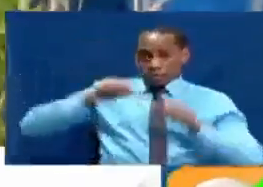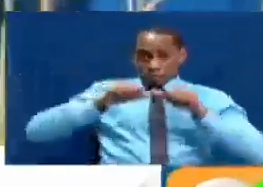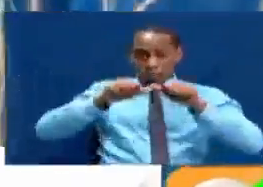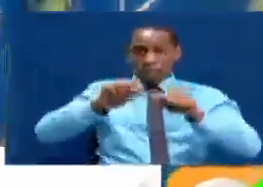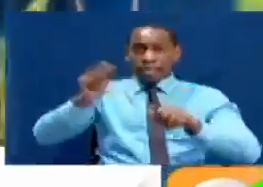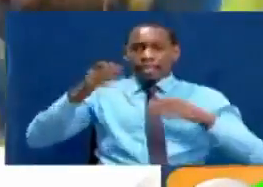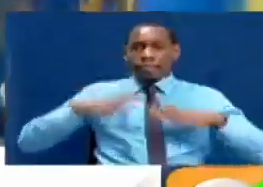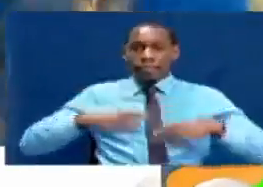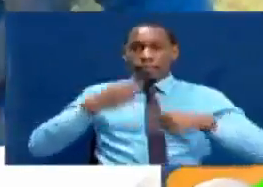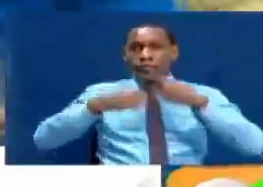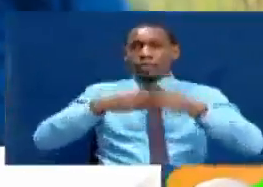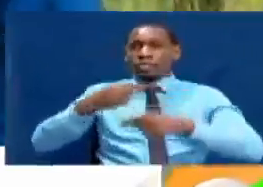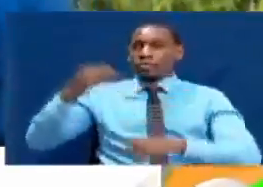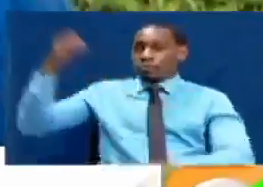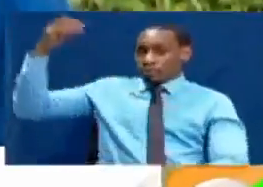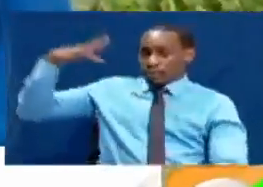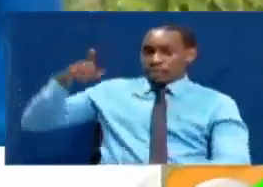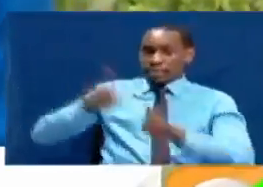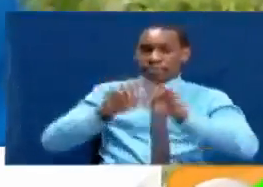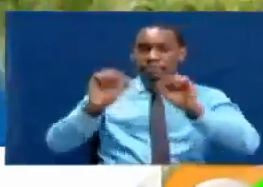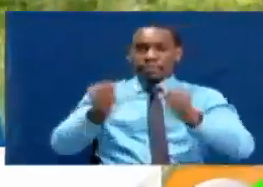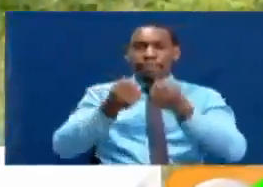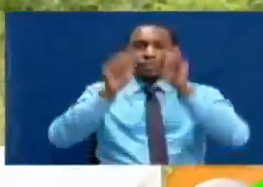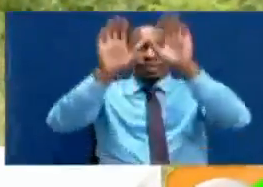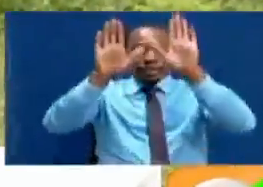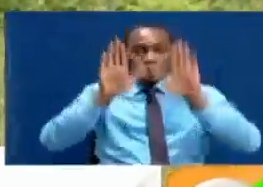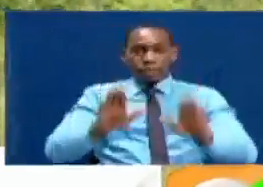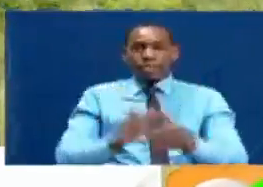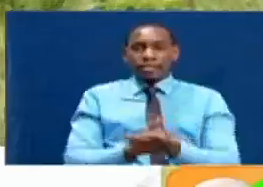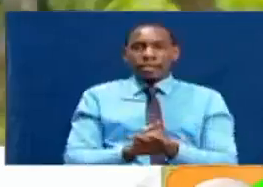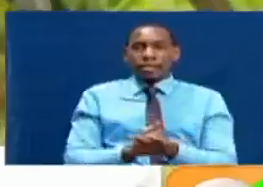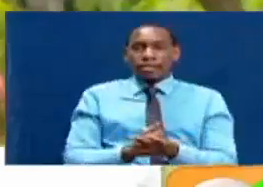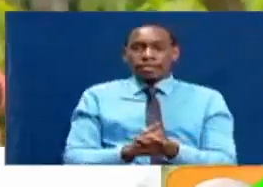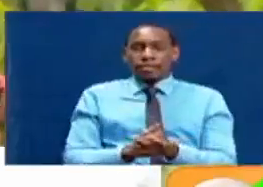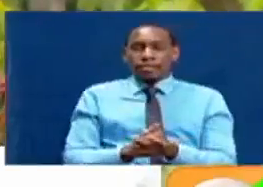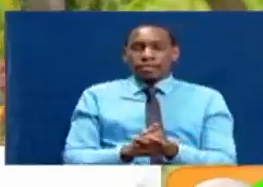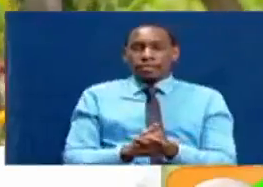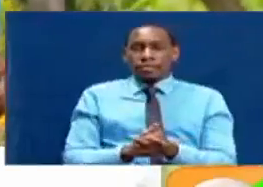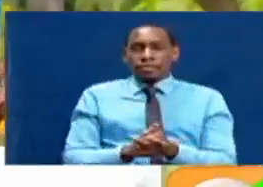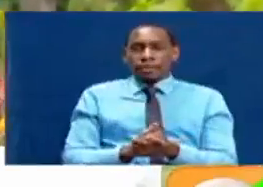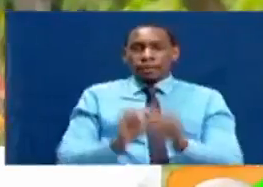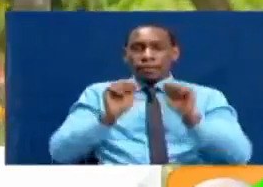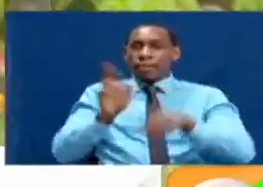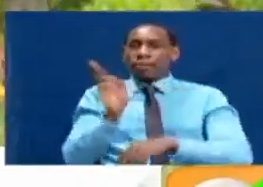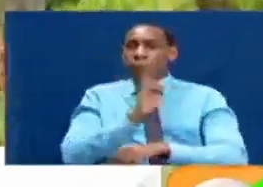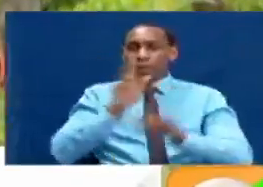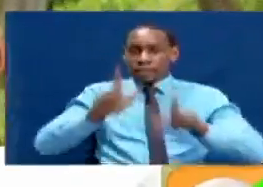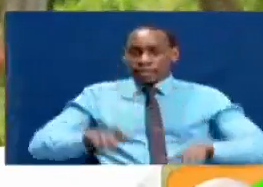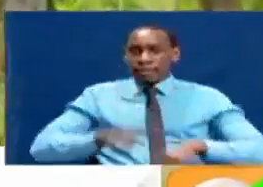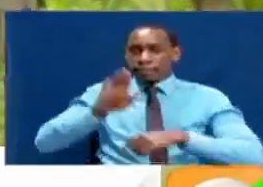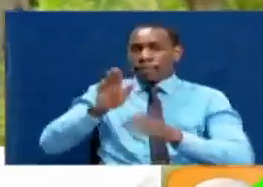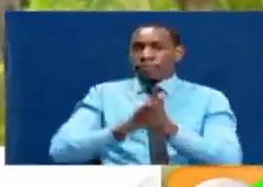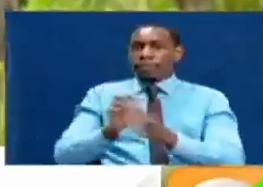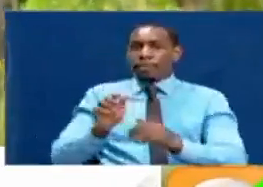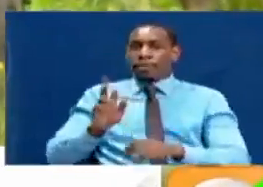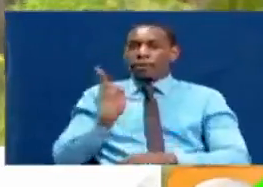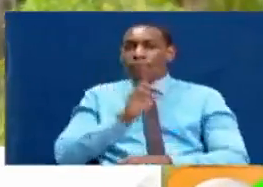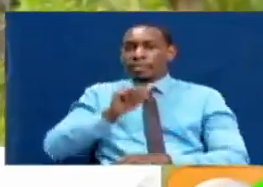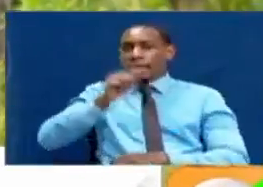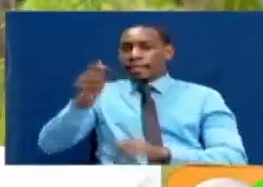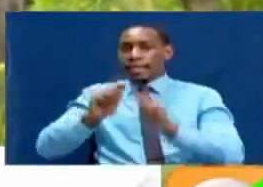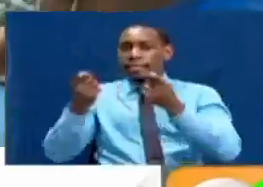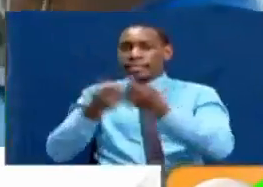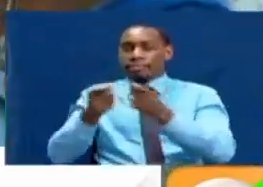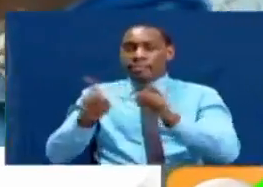are still getting their power. And safety is paramount. You can endanger your life. You can also endanger the life of the pilot and other crew members and